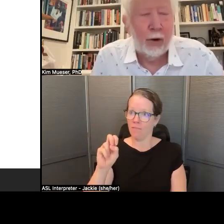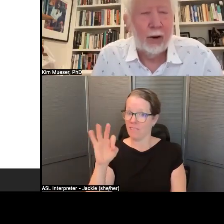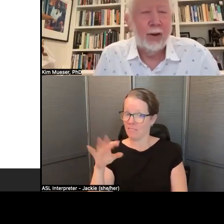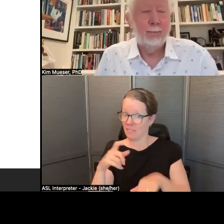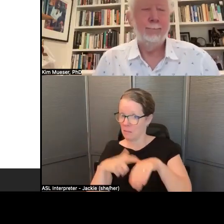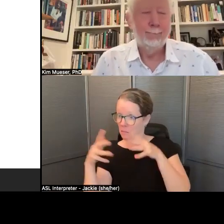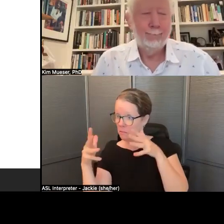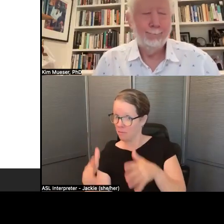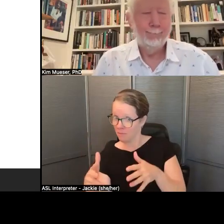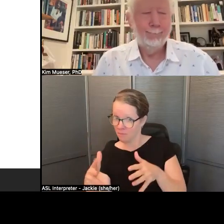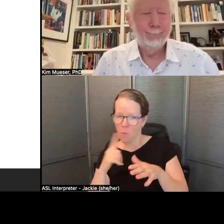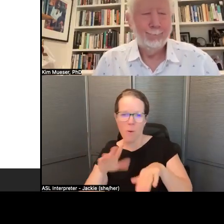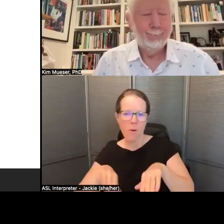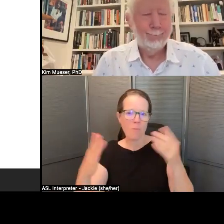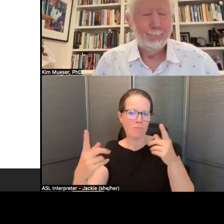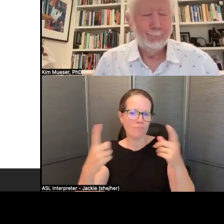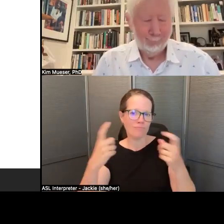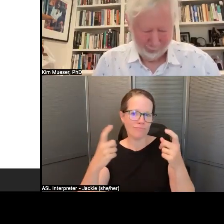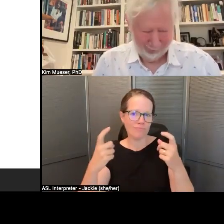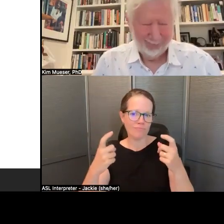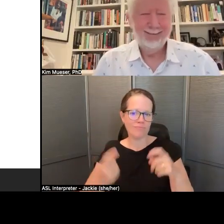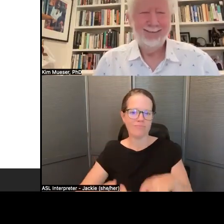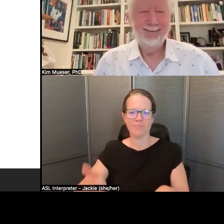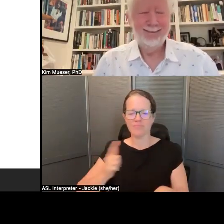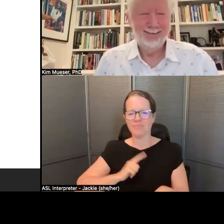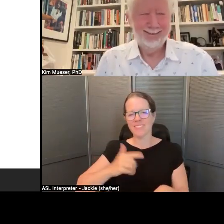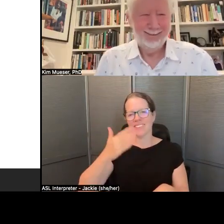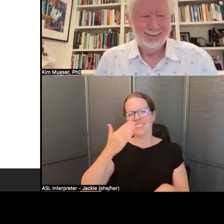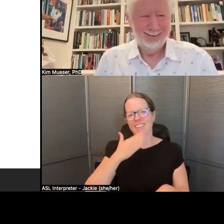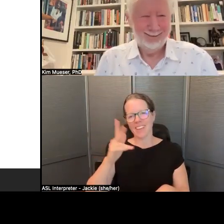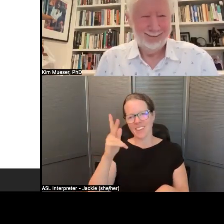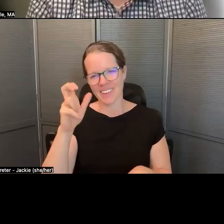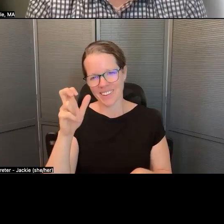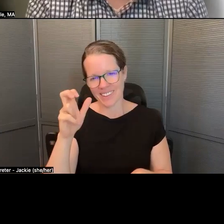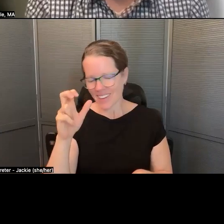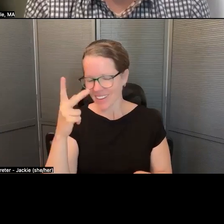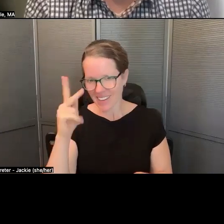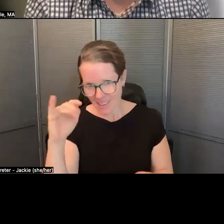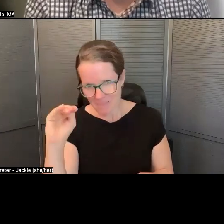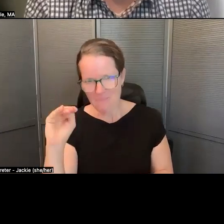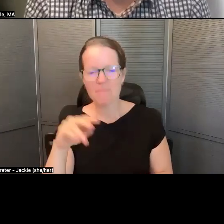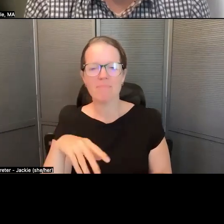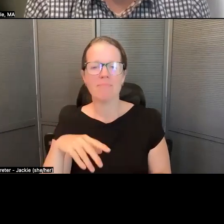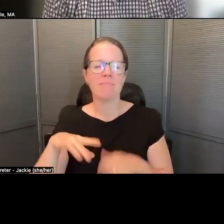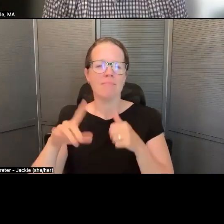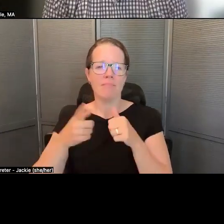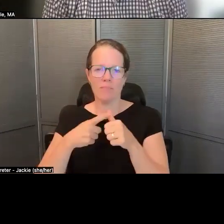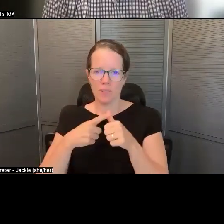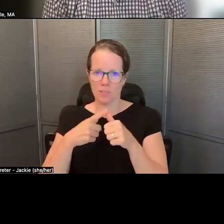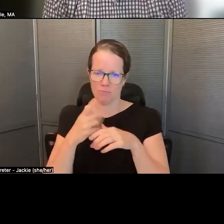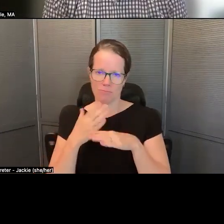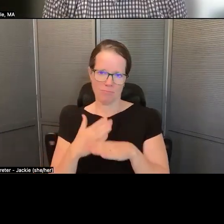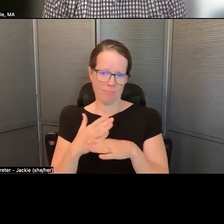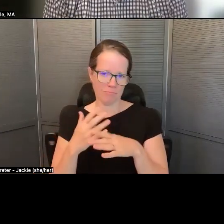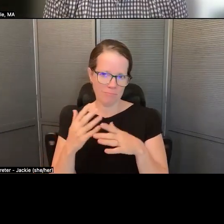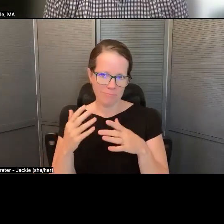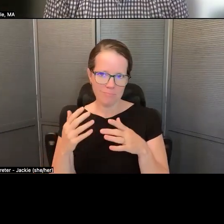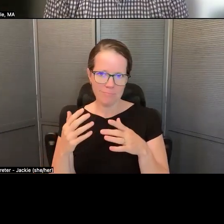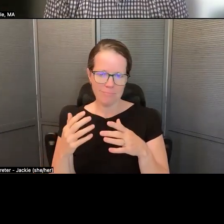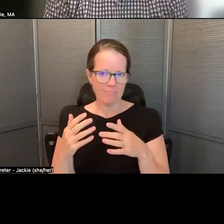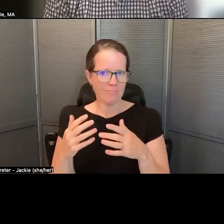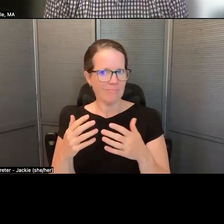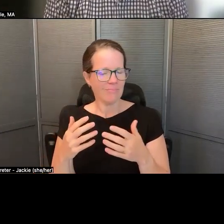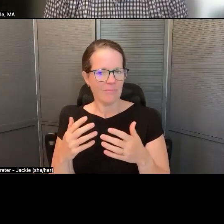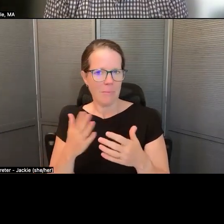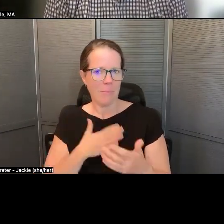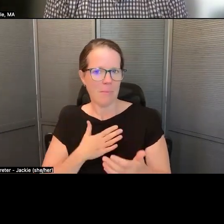some questions. Thank you, Ken. First, I'd like to say that it's been a privilege working on this project with BU and the